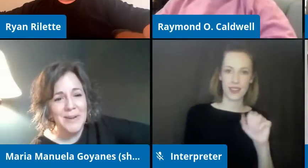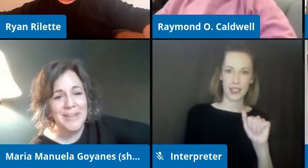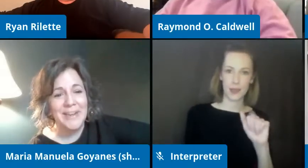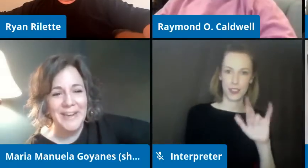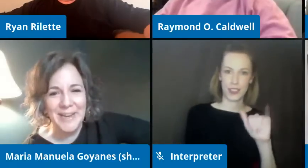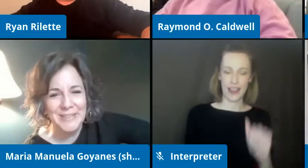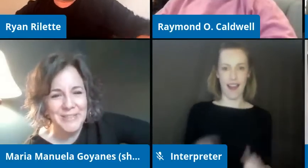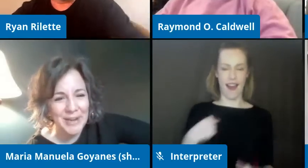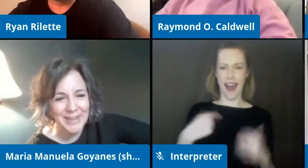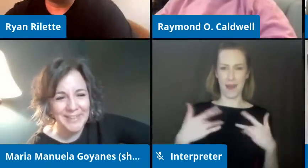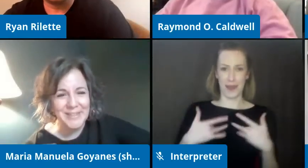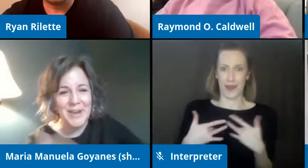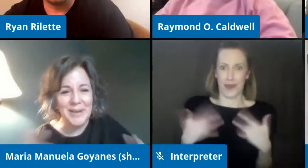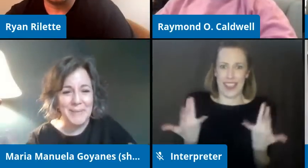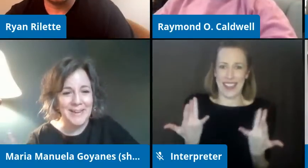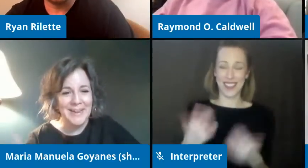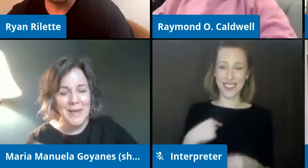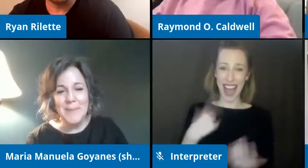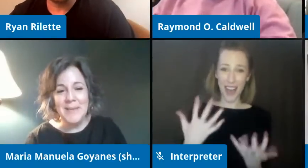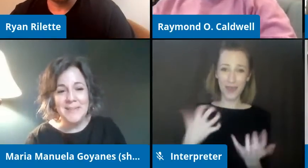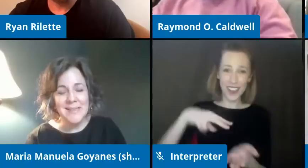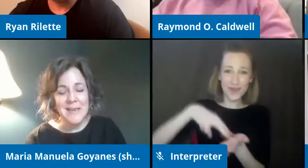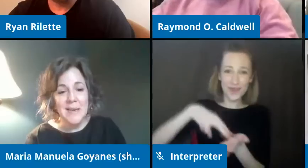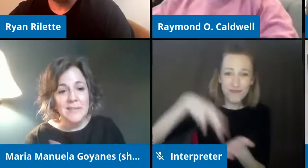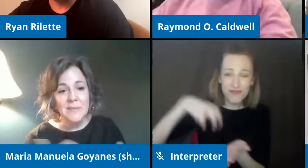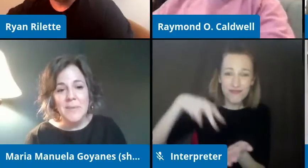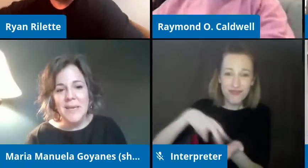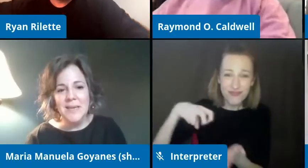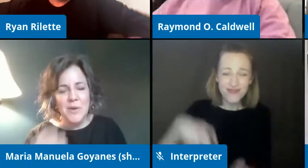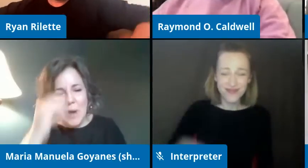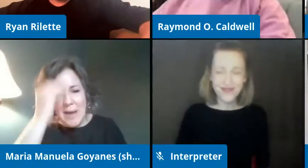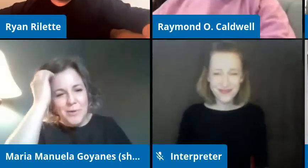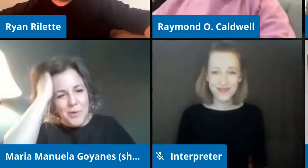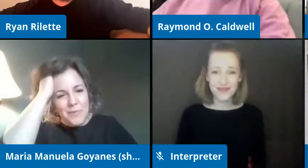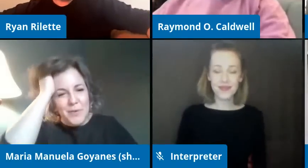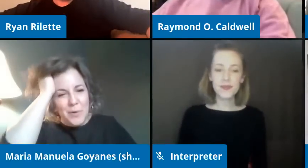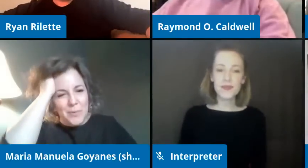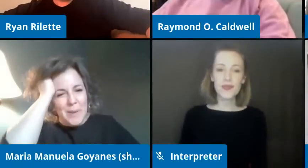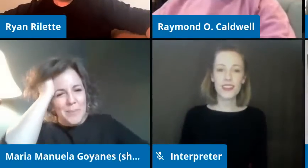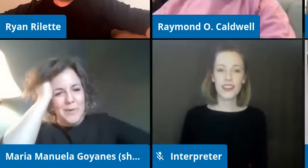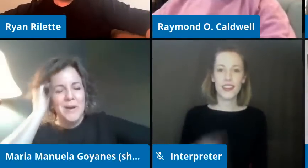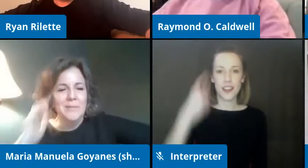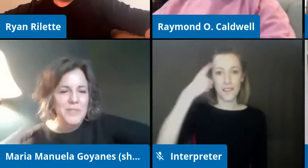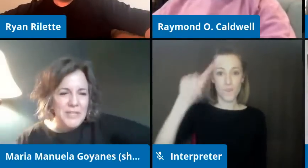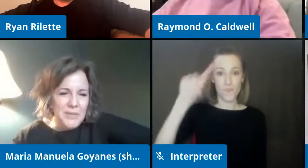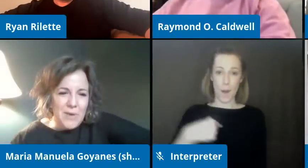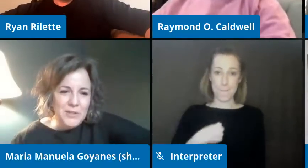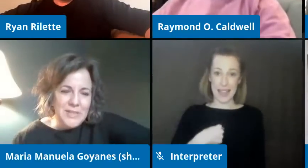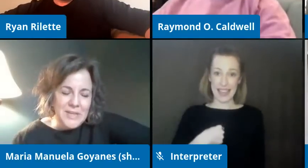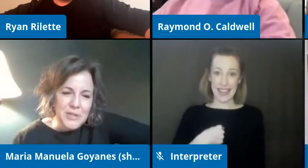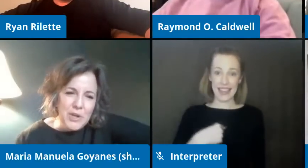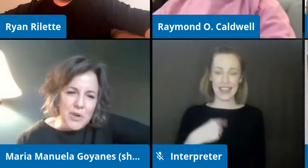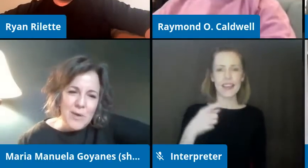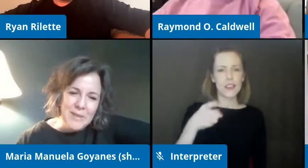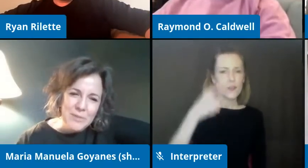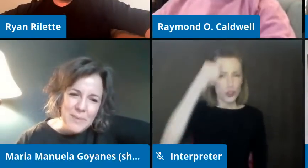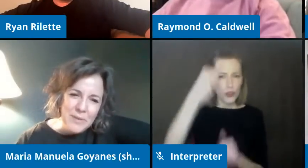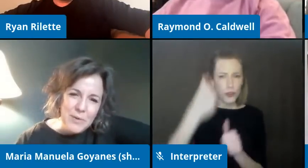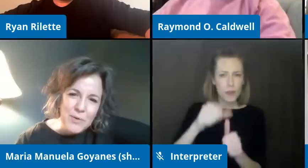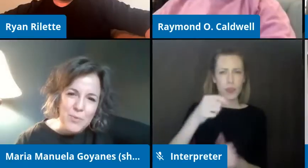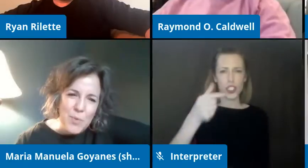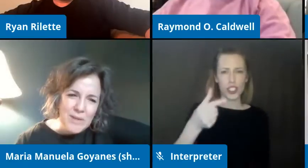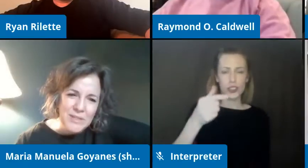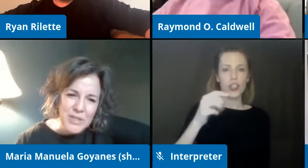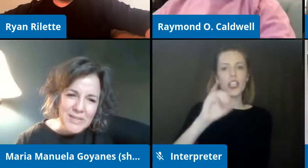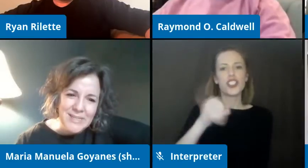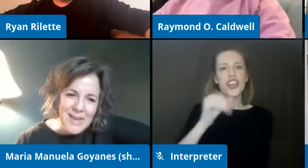up and down and talk about it. Because to me, you know, I don't know if you all remember J.T. Rogers had a show. I think it was